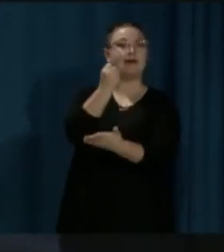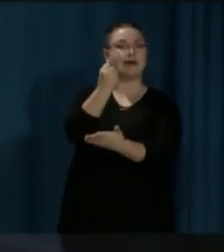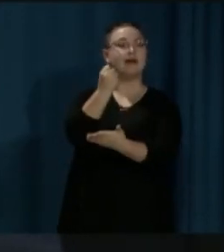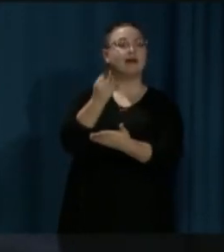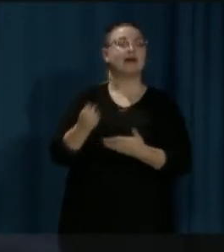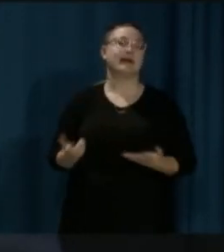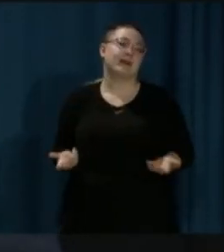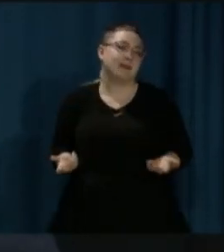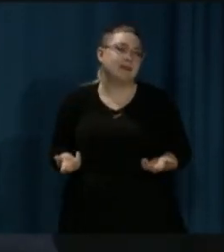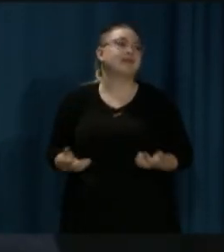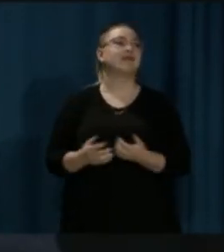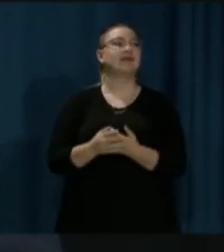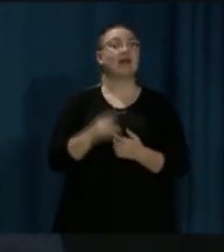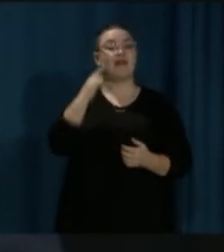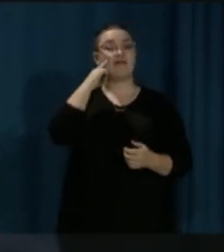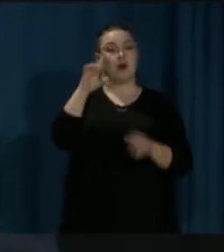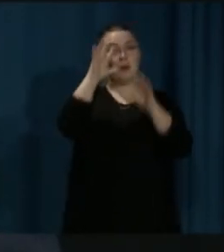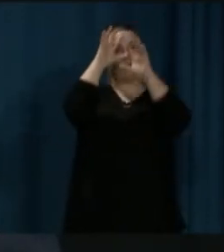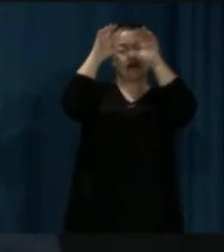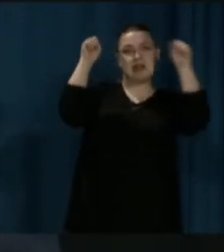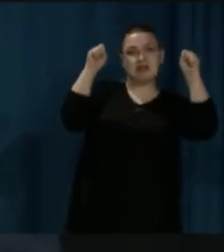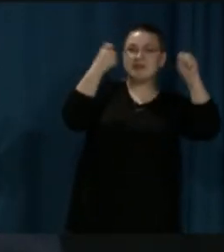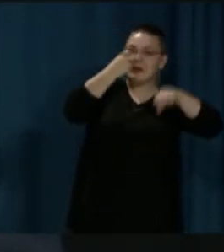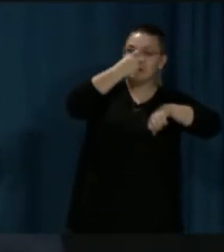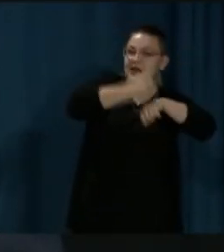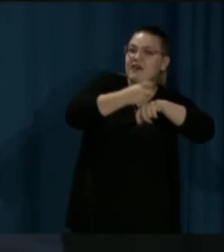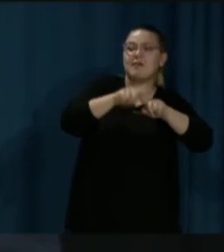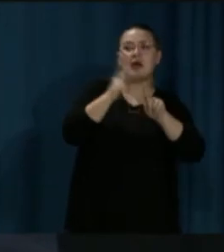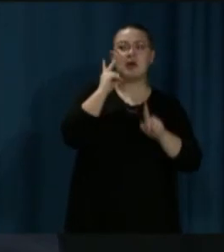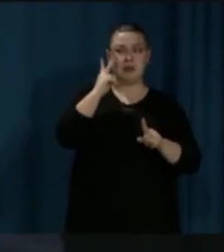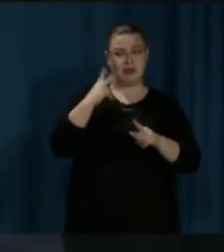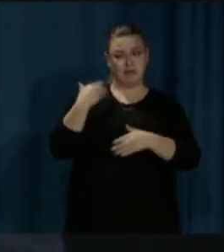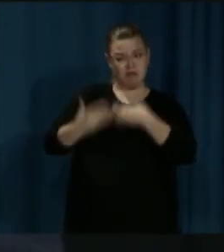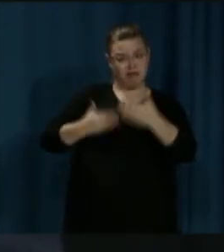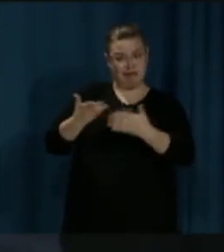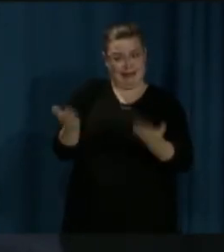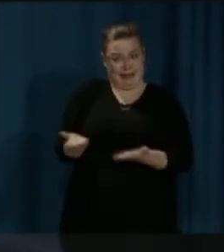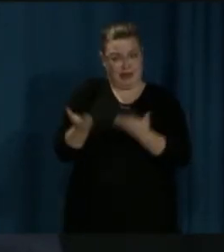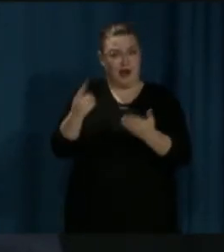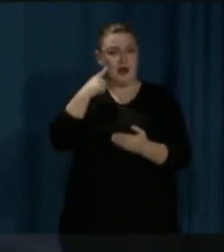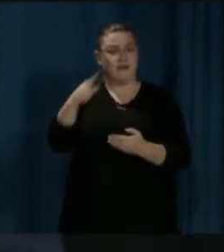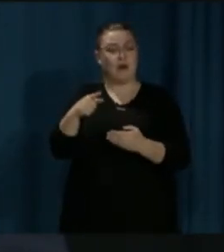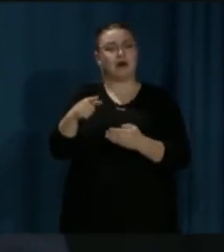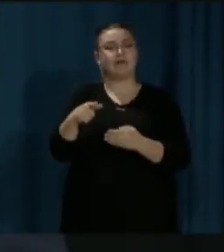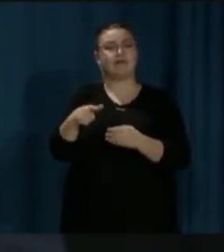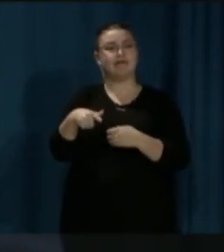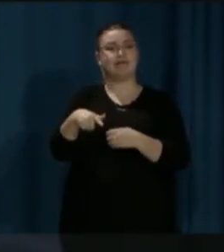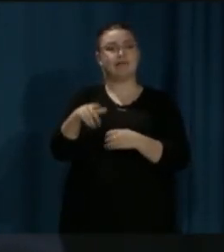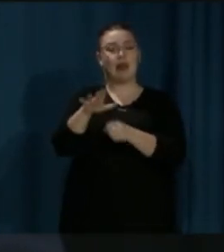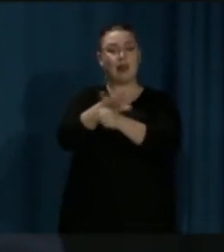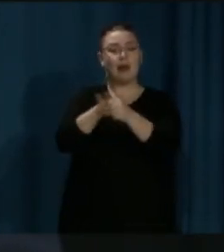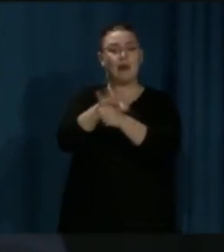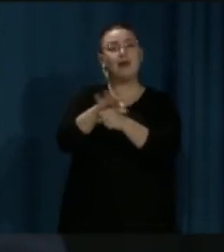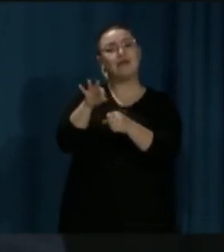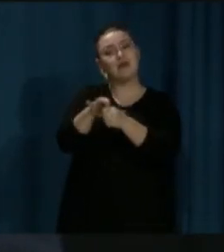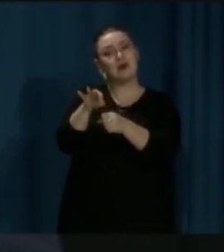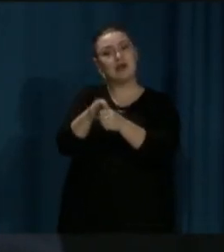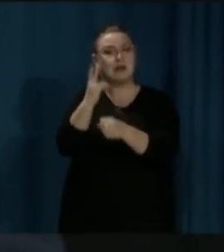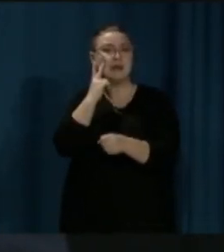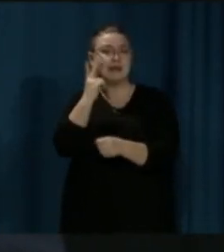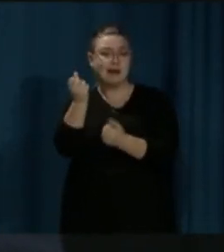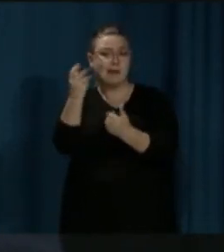at the presidential level, but you could see that regularly, right? If we were to just vote across the board in terms of who do I want to have for